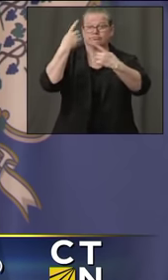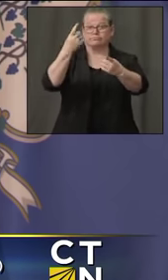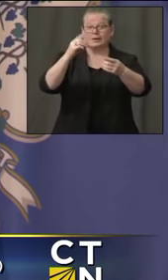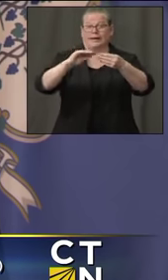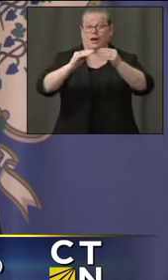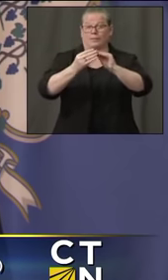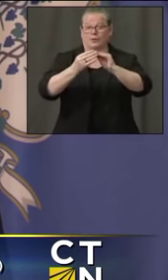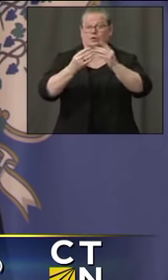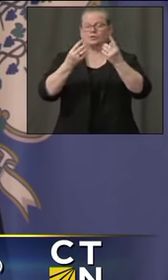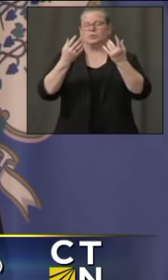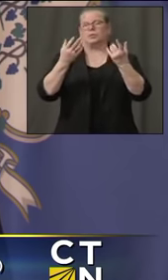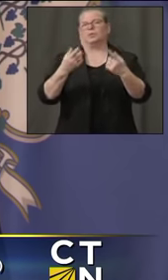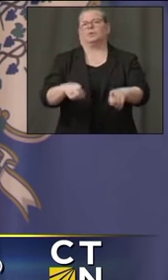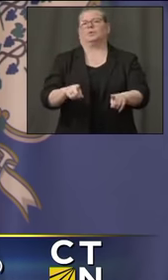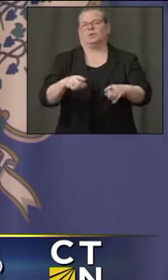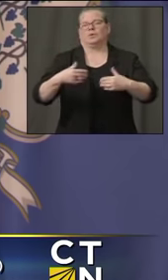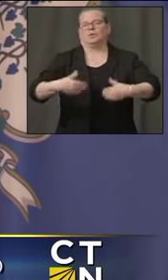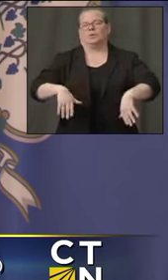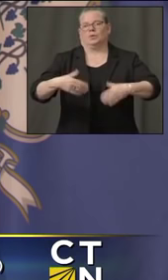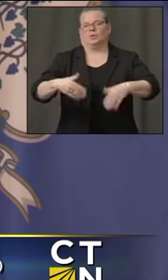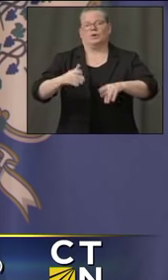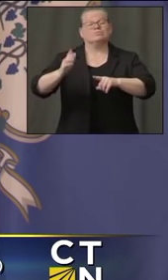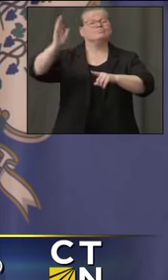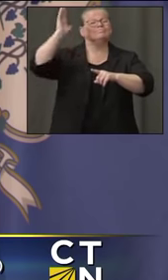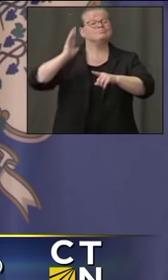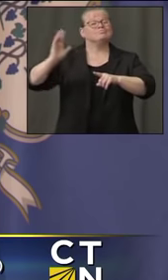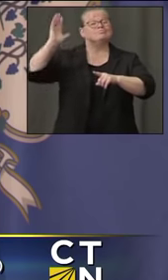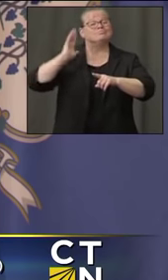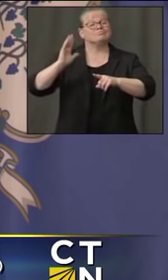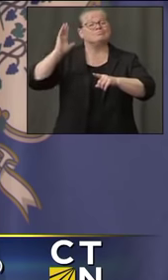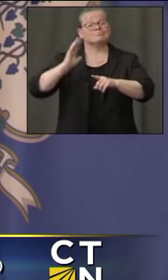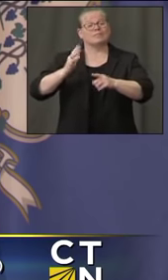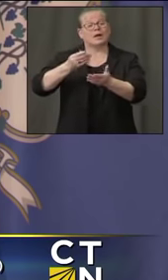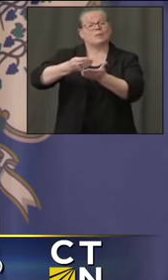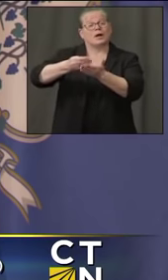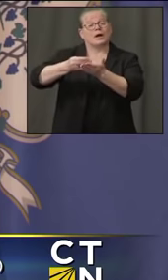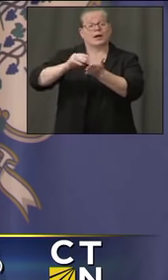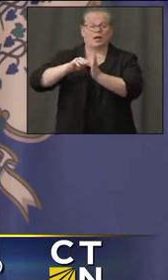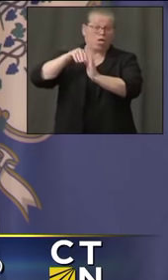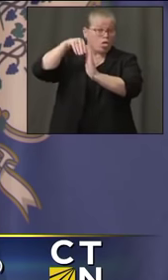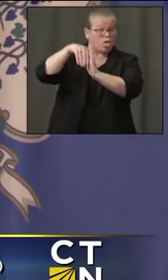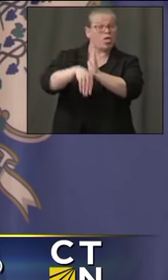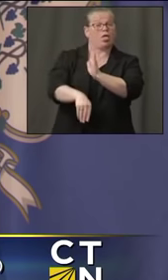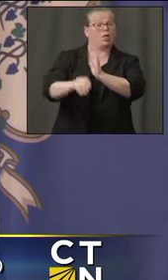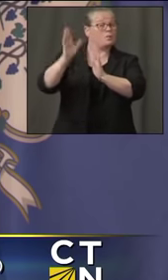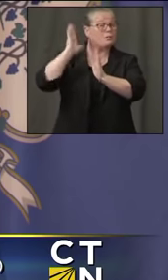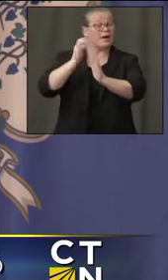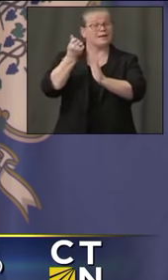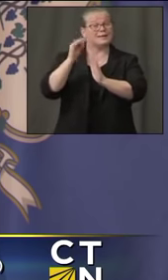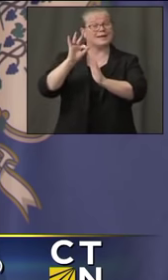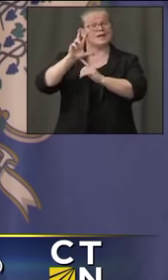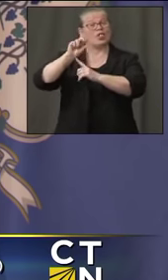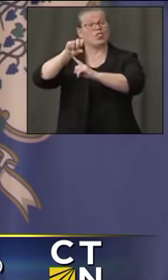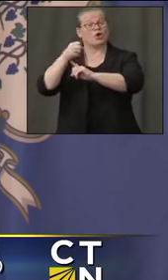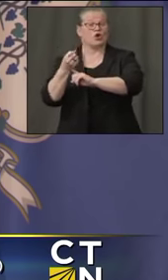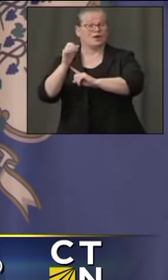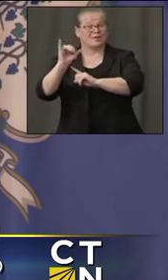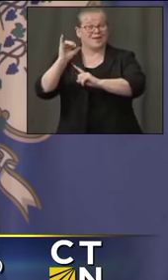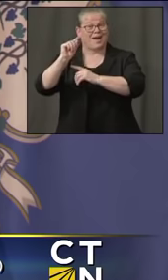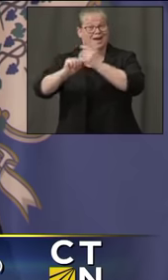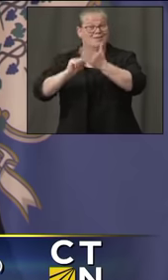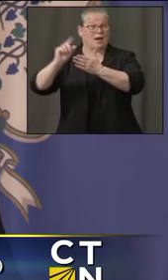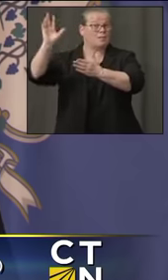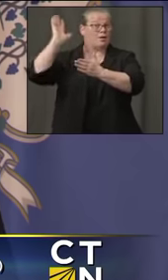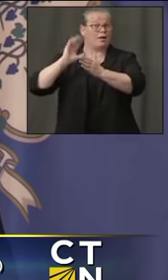Depression, much worse than what we saw just in 08, 09. You probably saw that